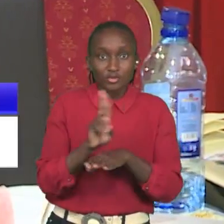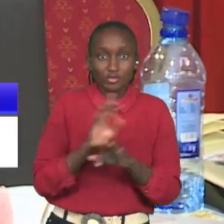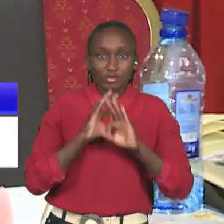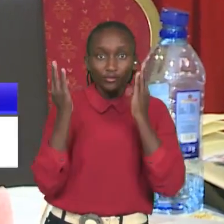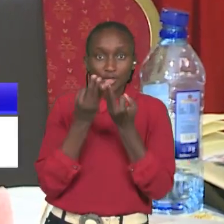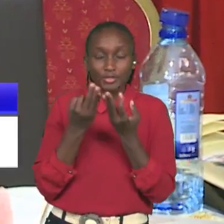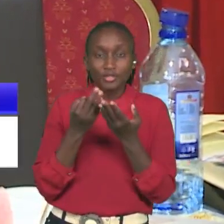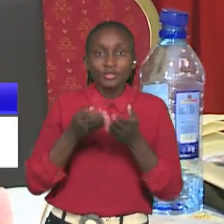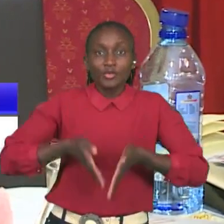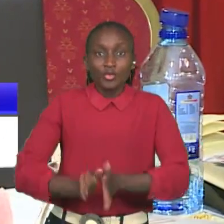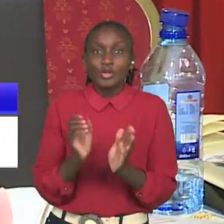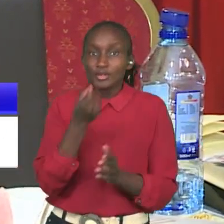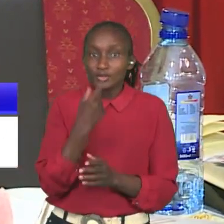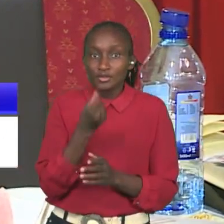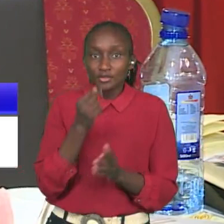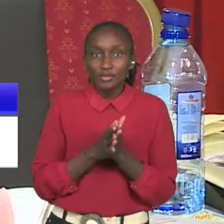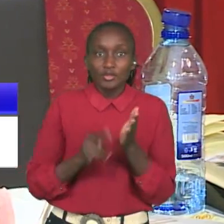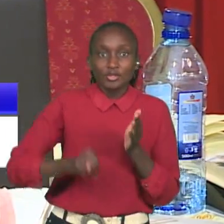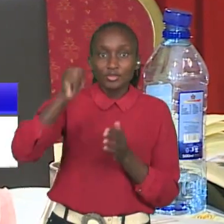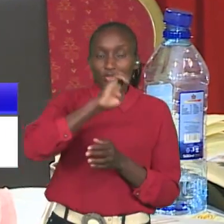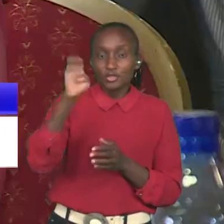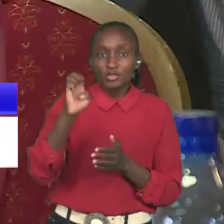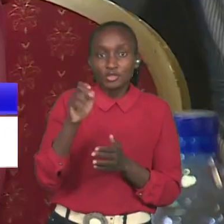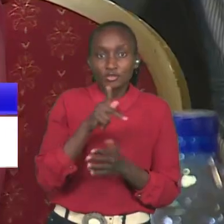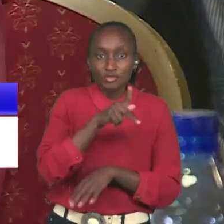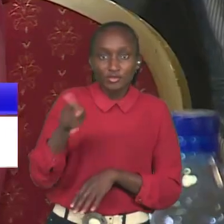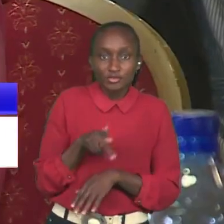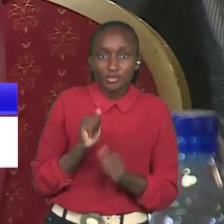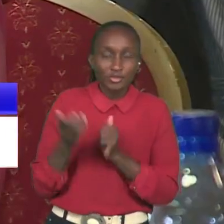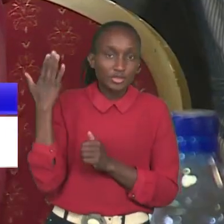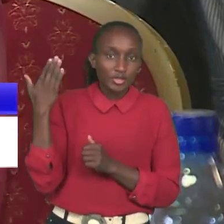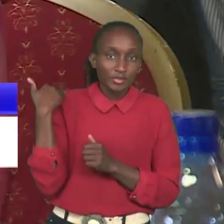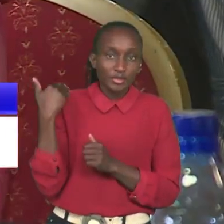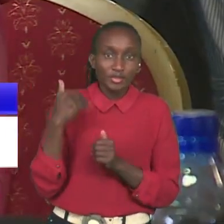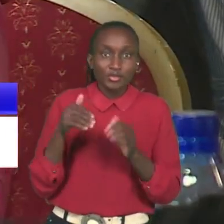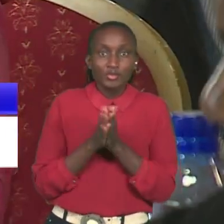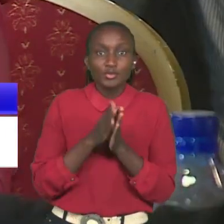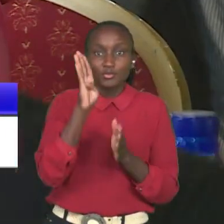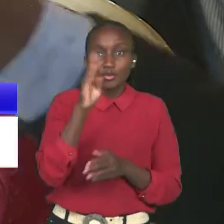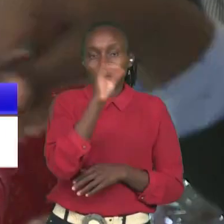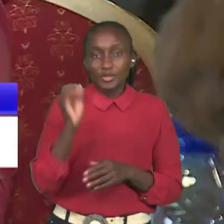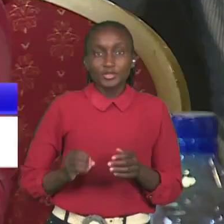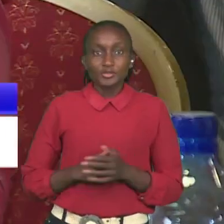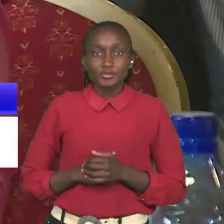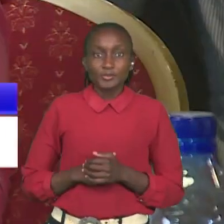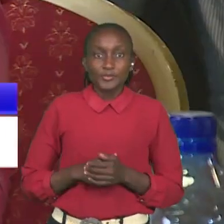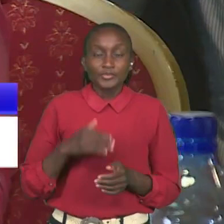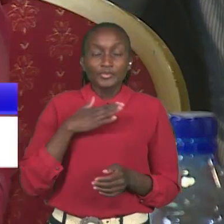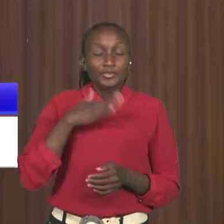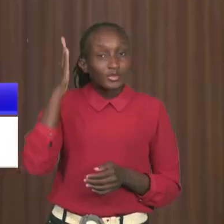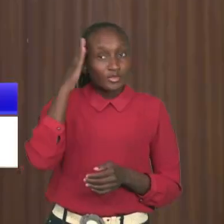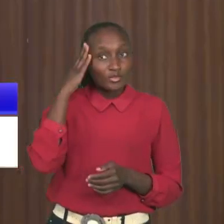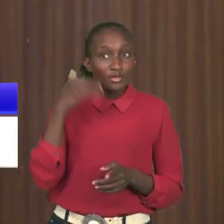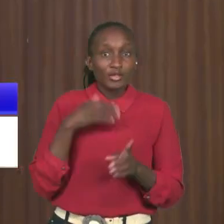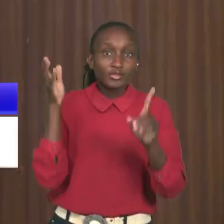at 70%, while the former northeastern provinces are still behind at only 4%. I know that we have achieved